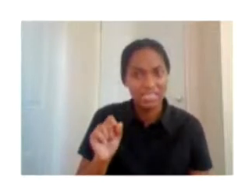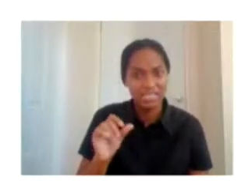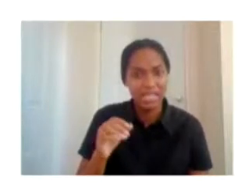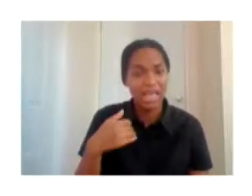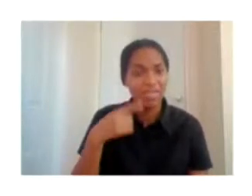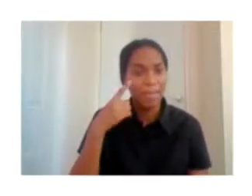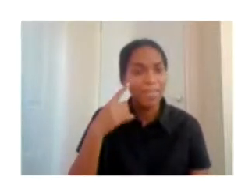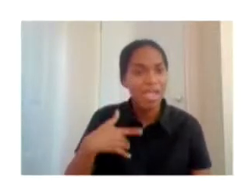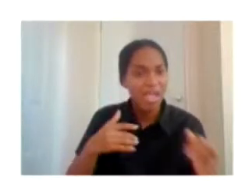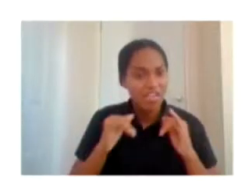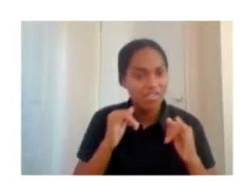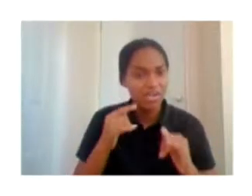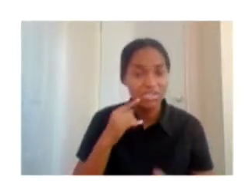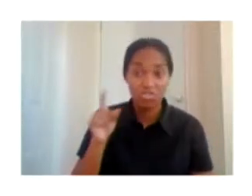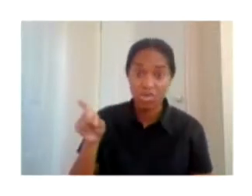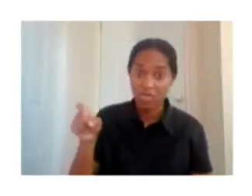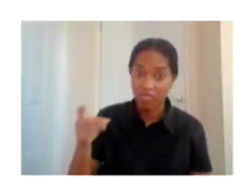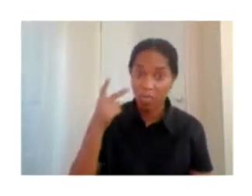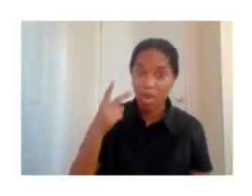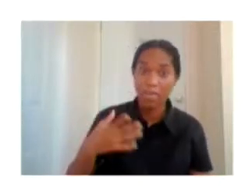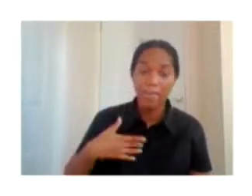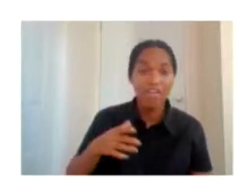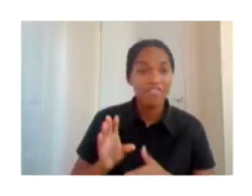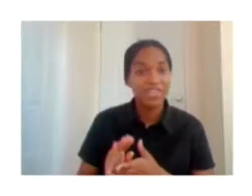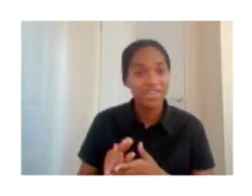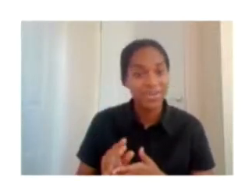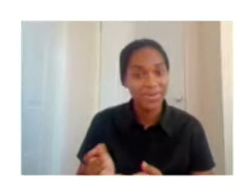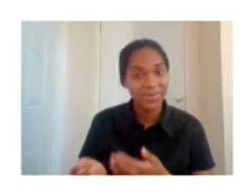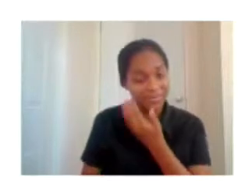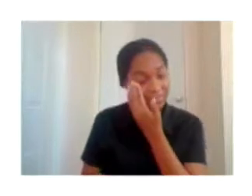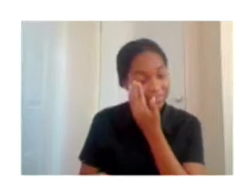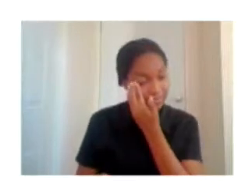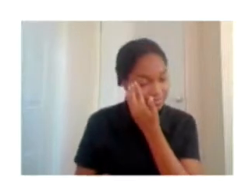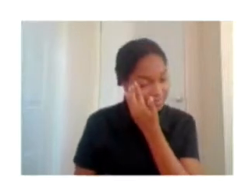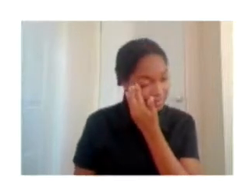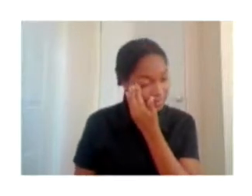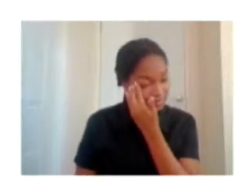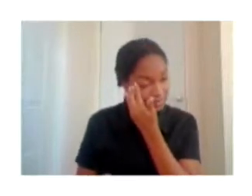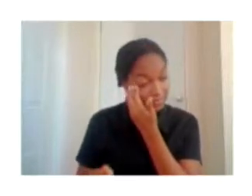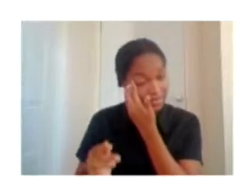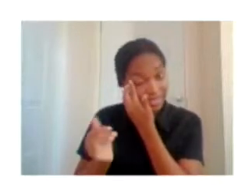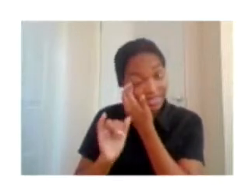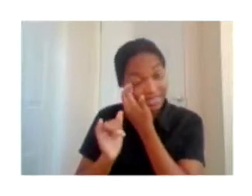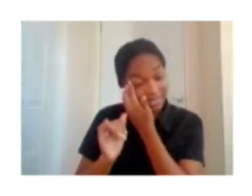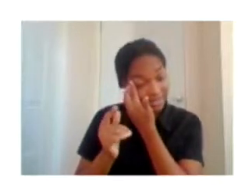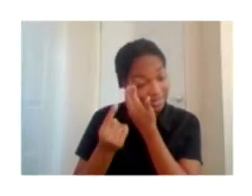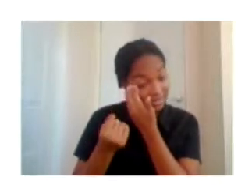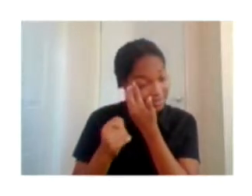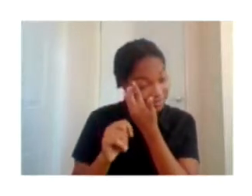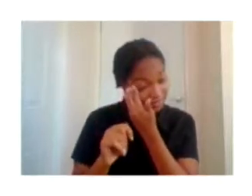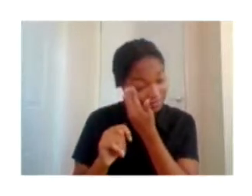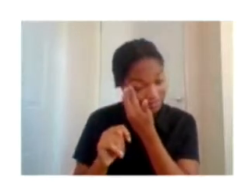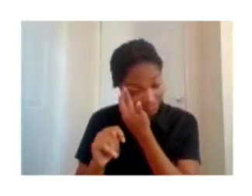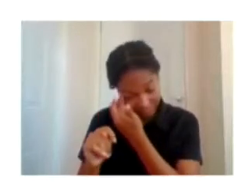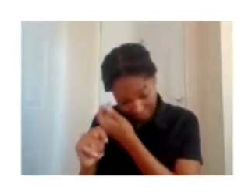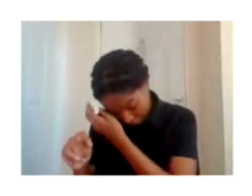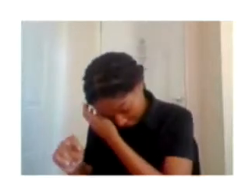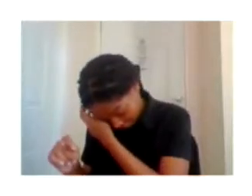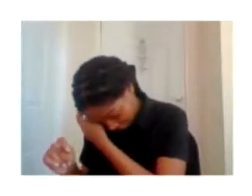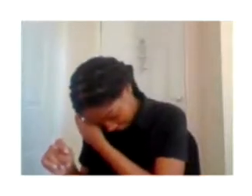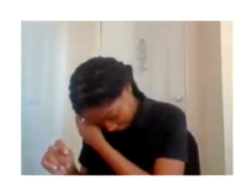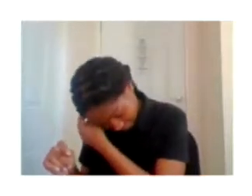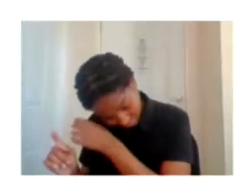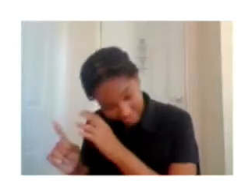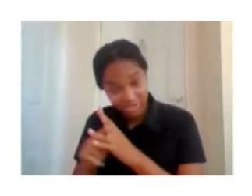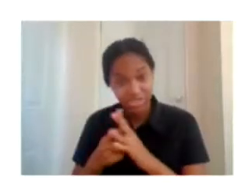she's like, you need to watch my video. And so it's like the starting point for everything. Progress